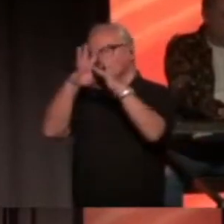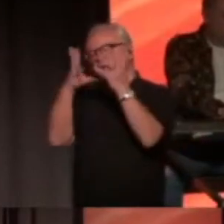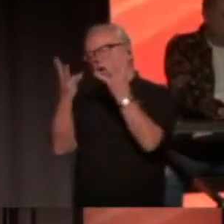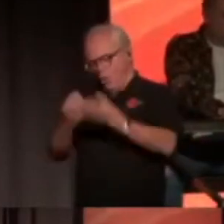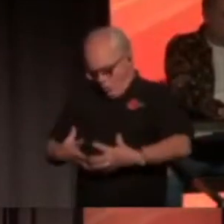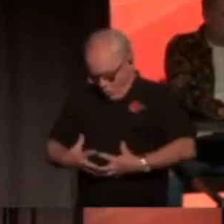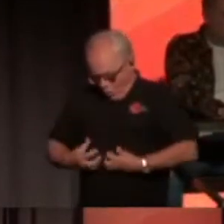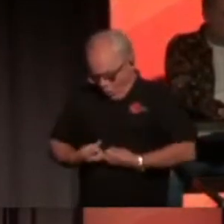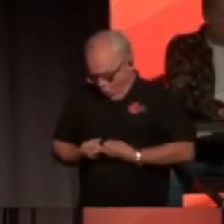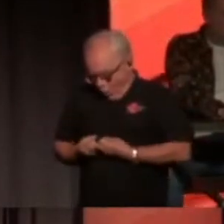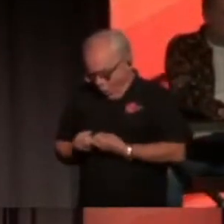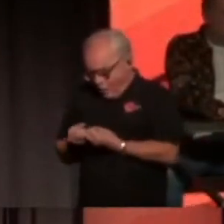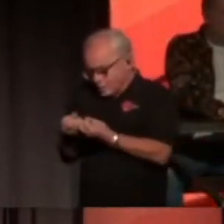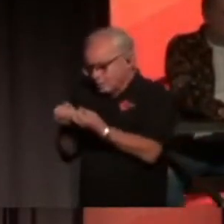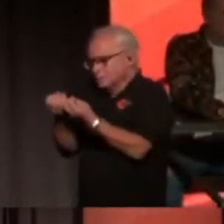surrender.